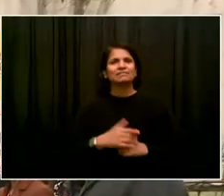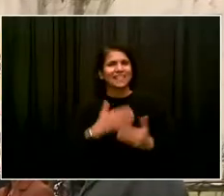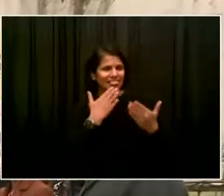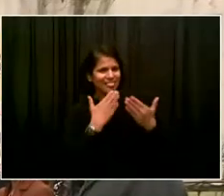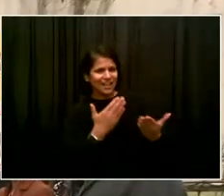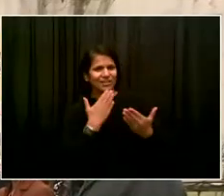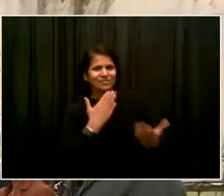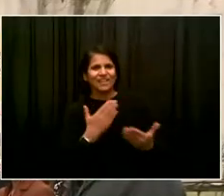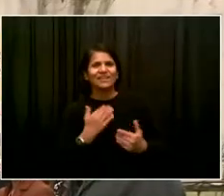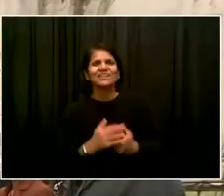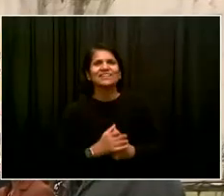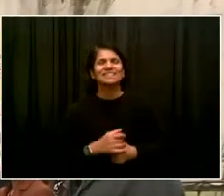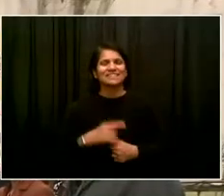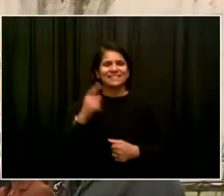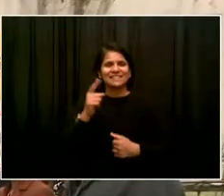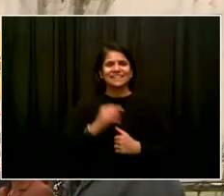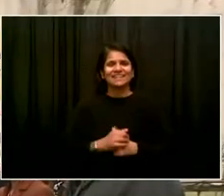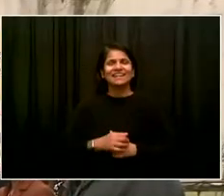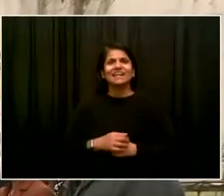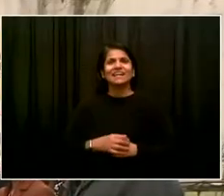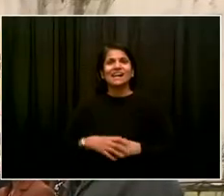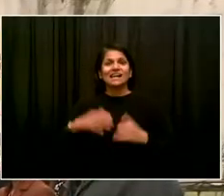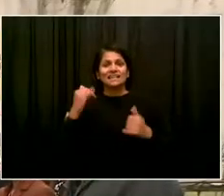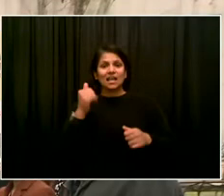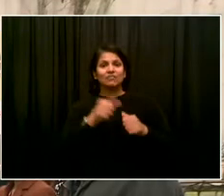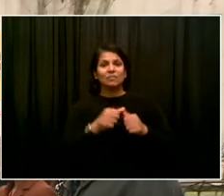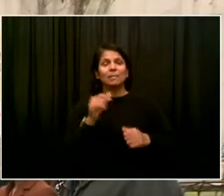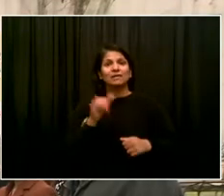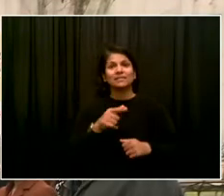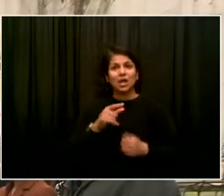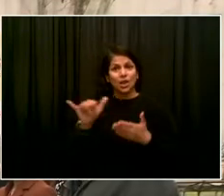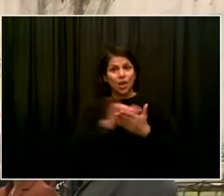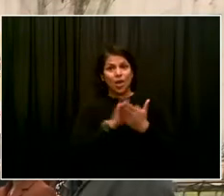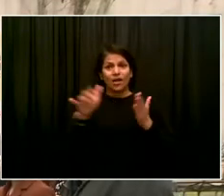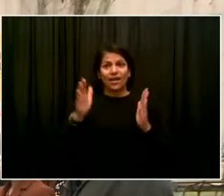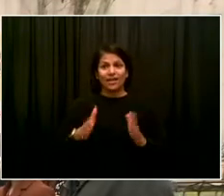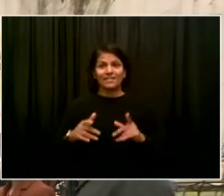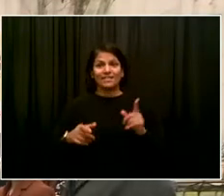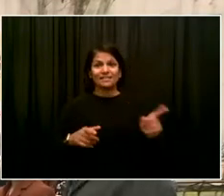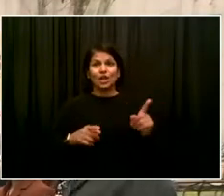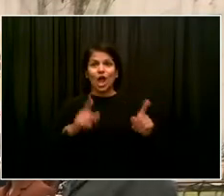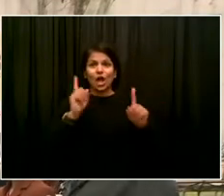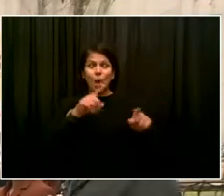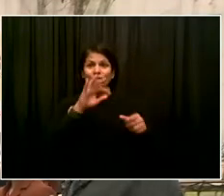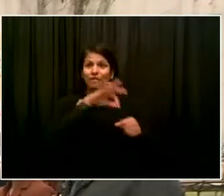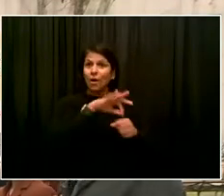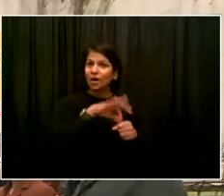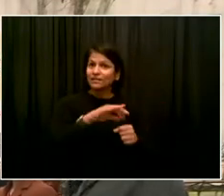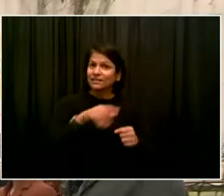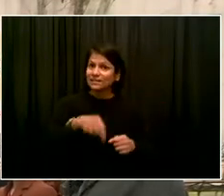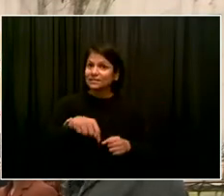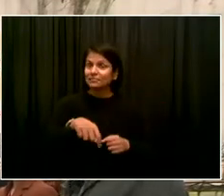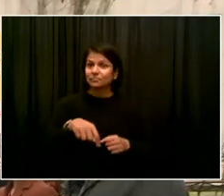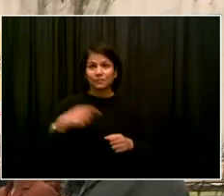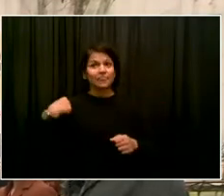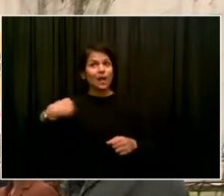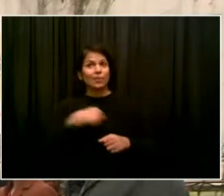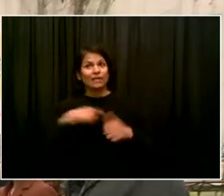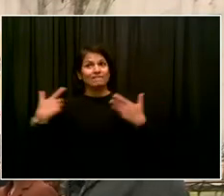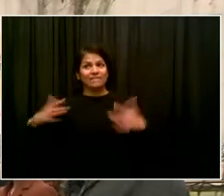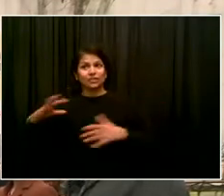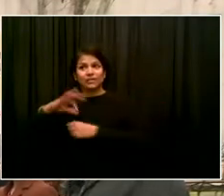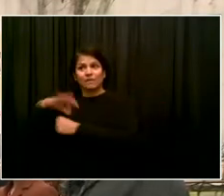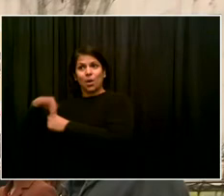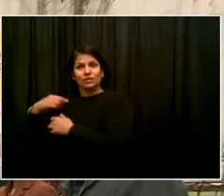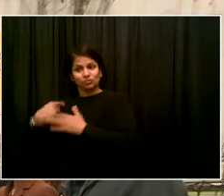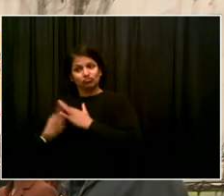Thank you. So now just remember that New Yorkers are going to have to come out and vote for these proposals. We've done the first part, but the hard work, which is